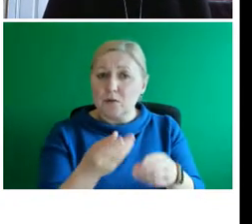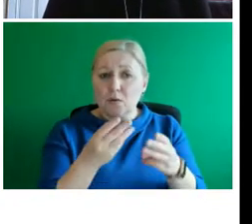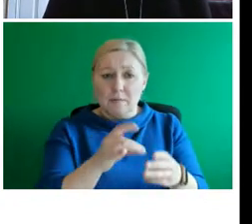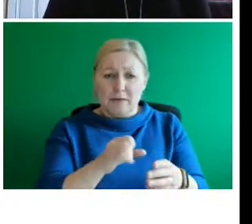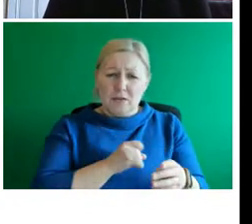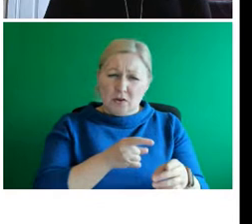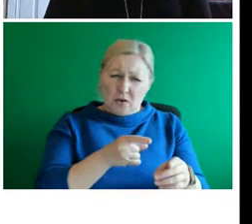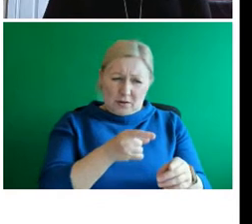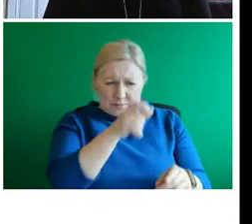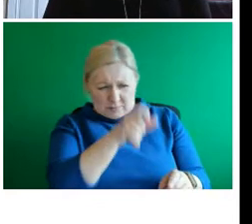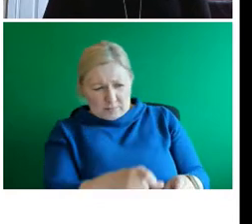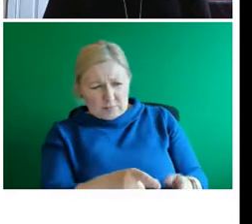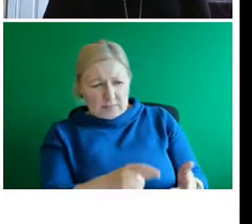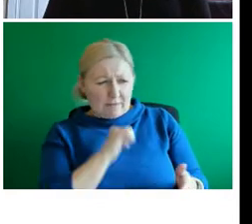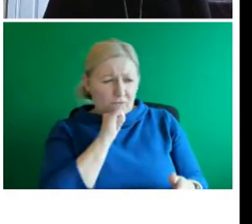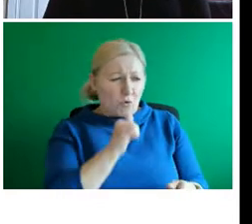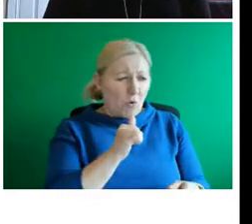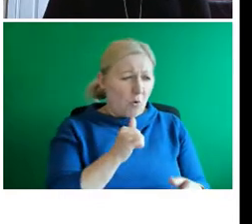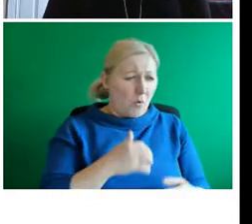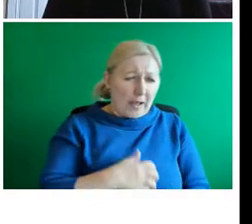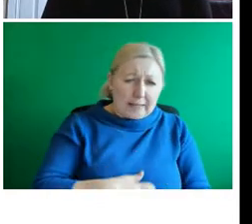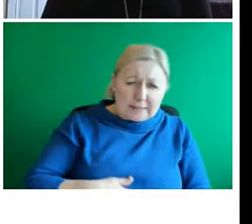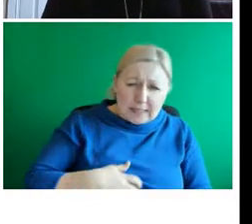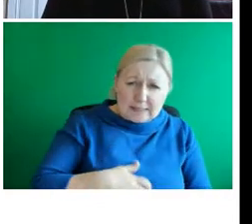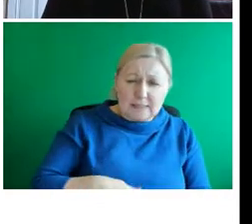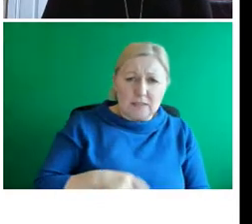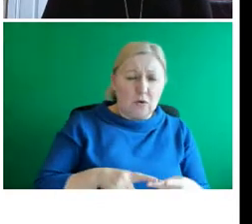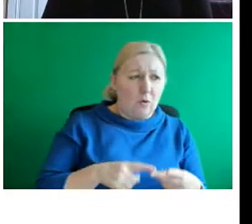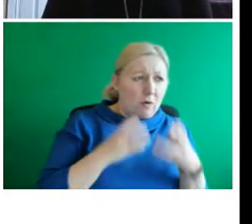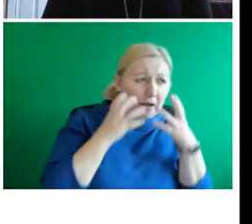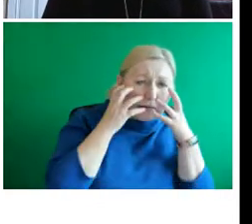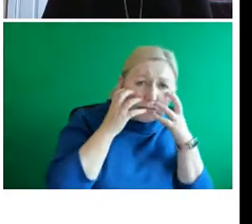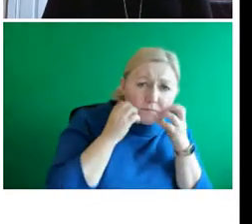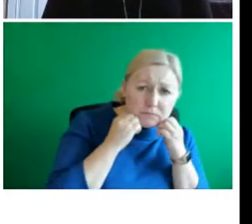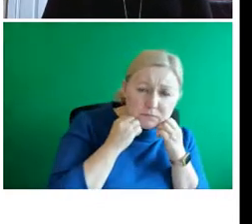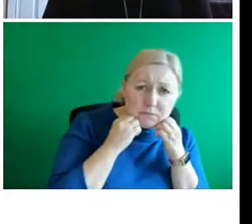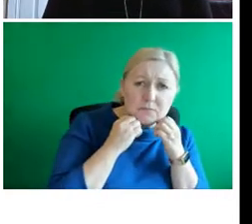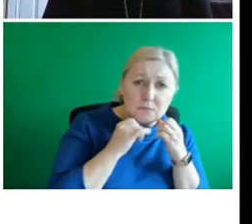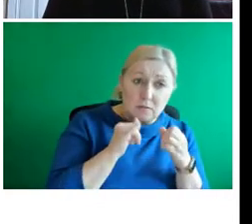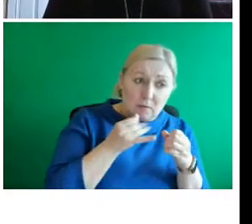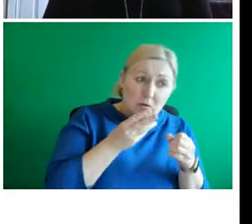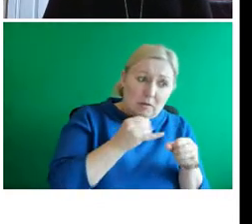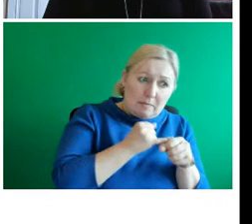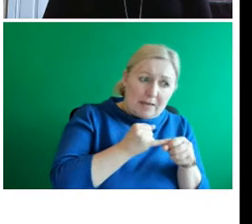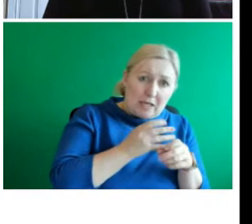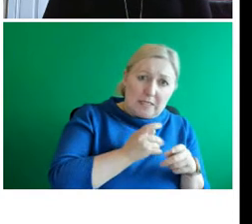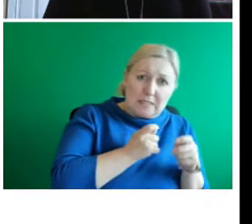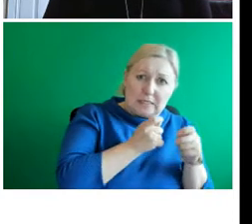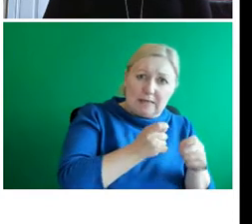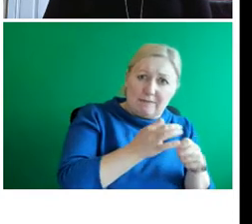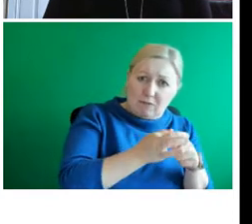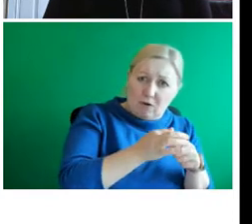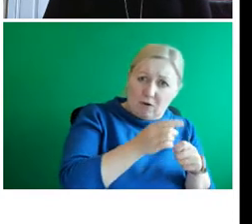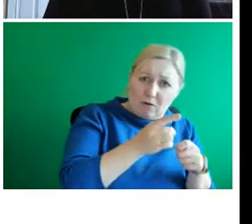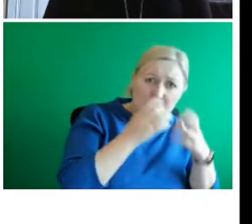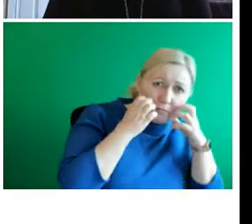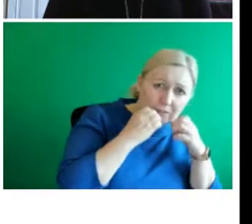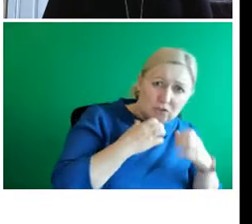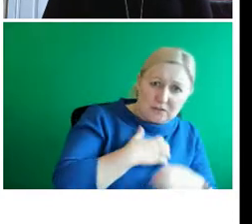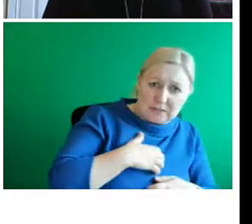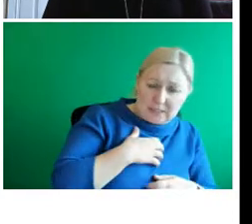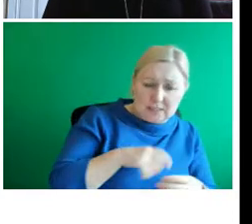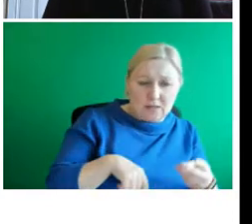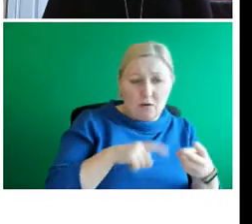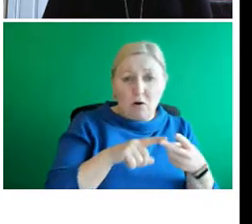or anxiety, and you'd prescribe medication to treat that. Sometimes you're prescribing medication to help restore the sleep-wake